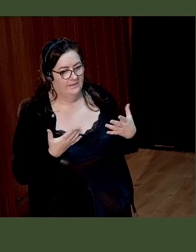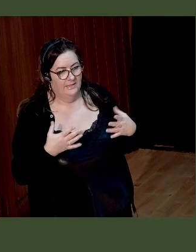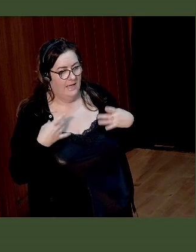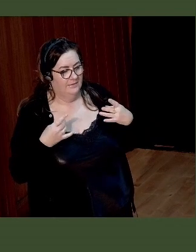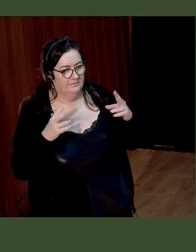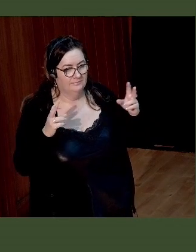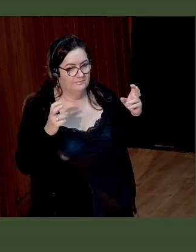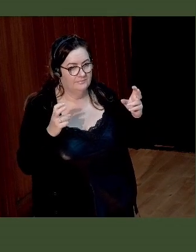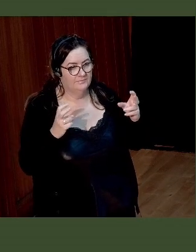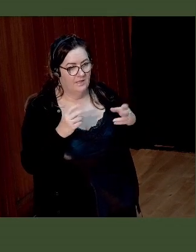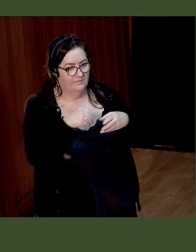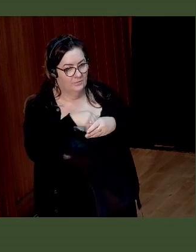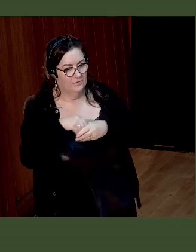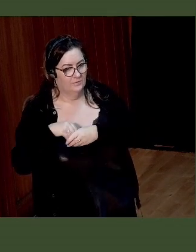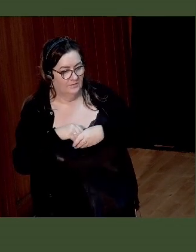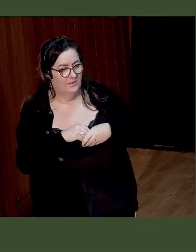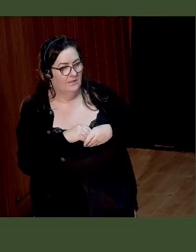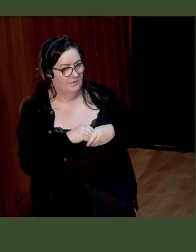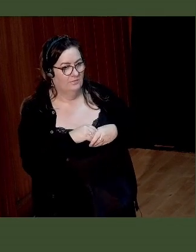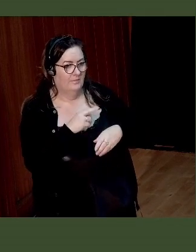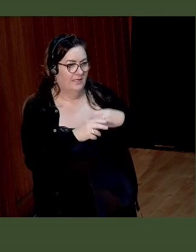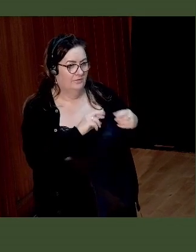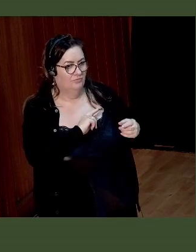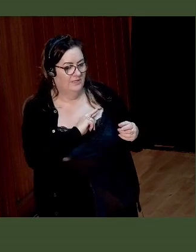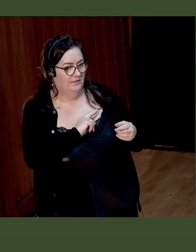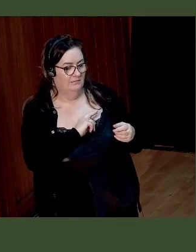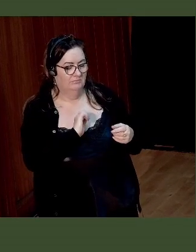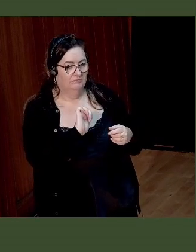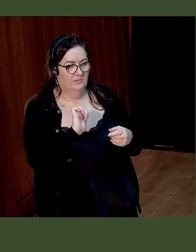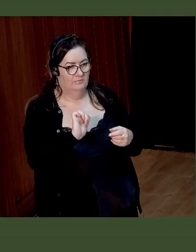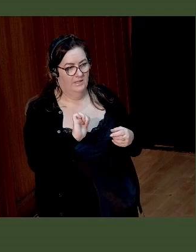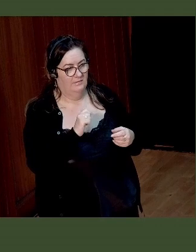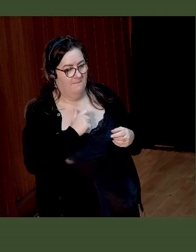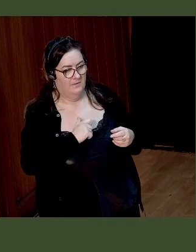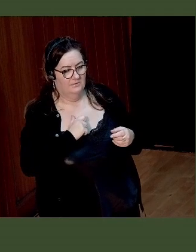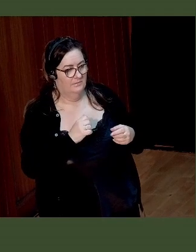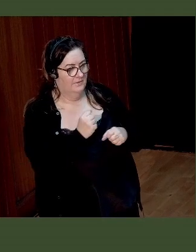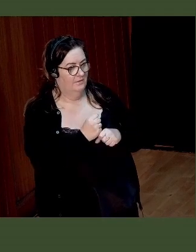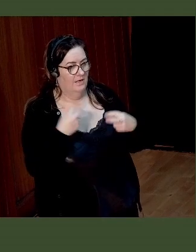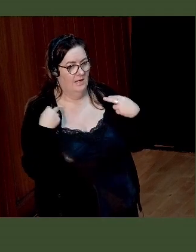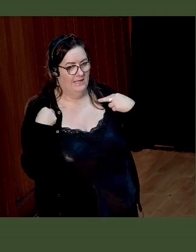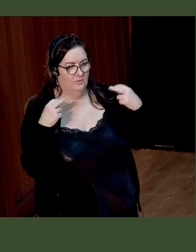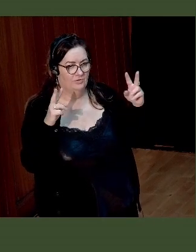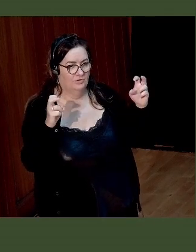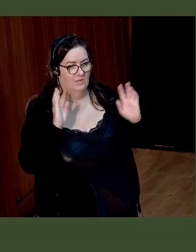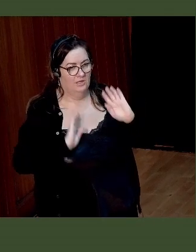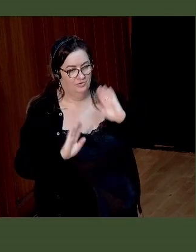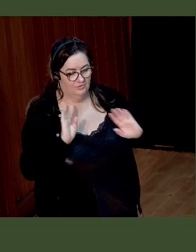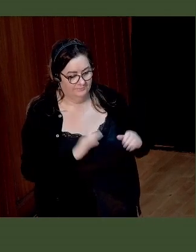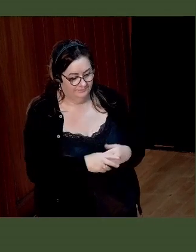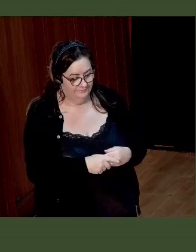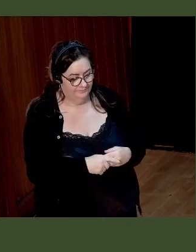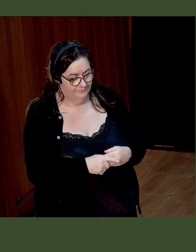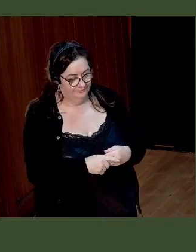to take up the motto of An Clive Solish, to turn it into reality, into their own personal, in terms of language conduct?